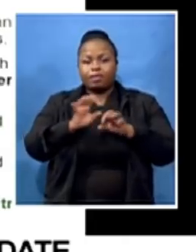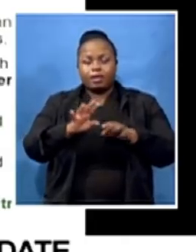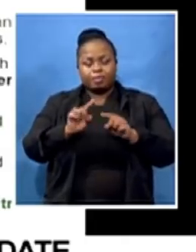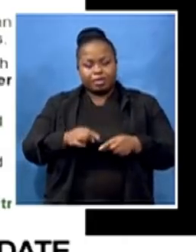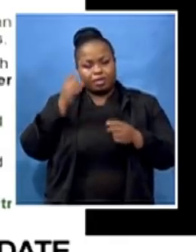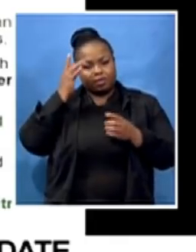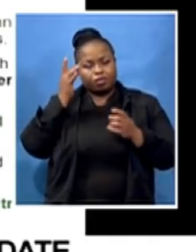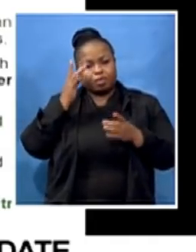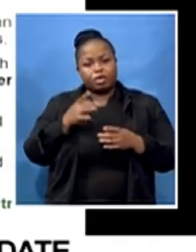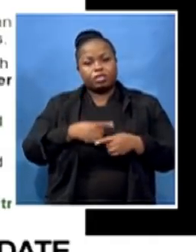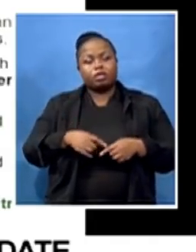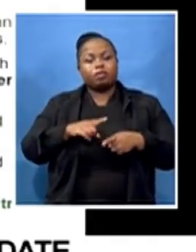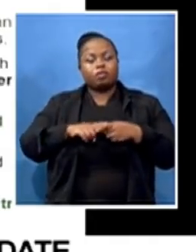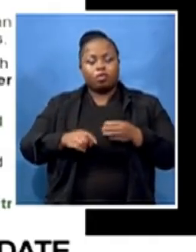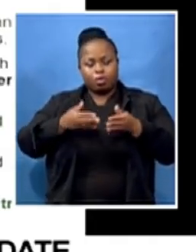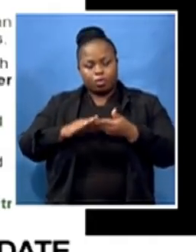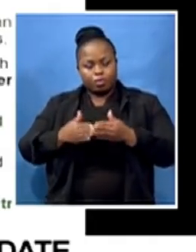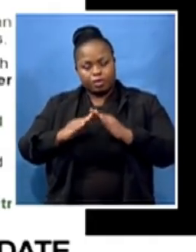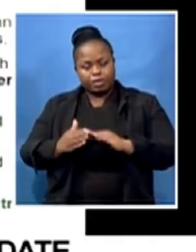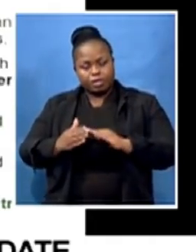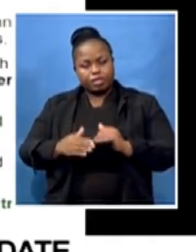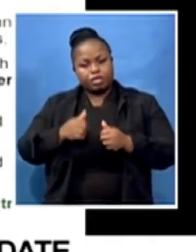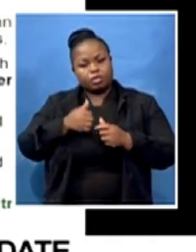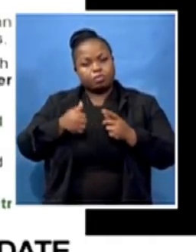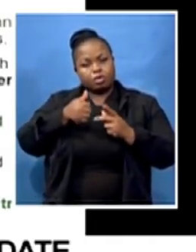And the strategic response that we've had